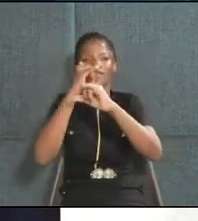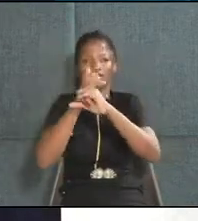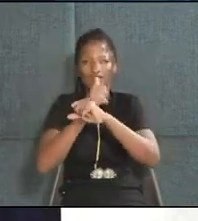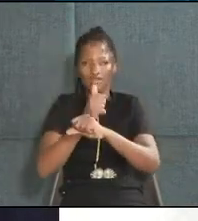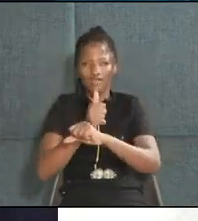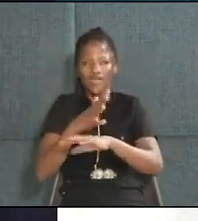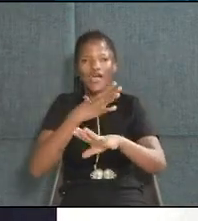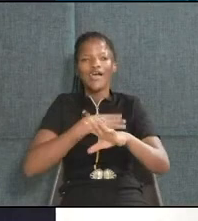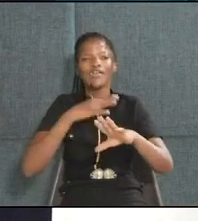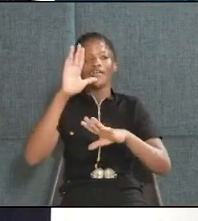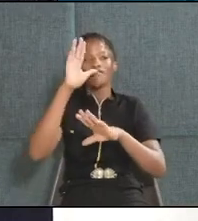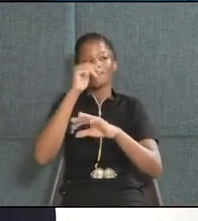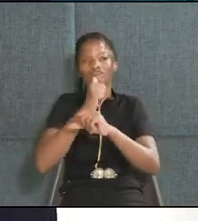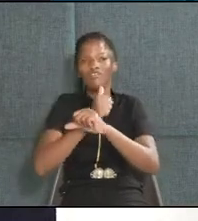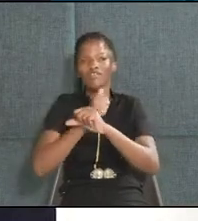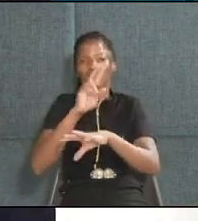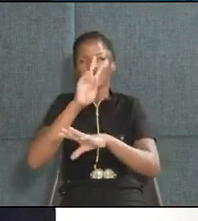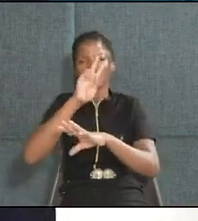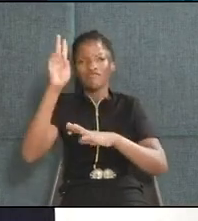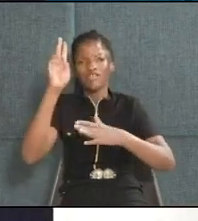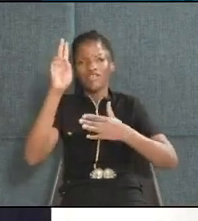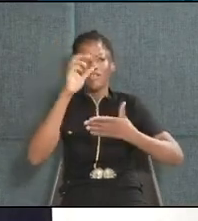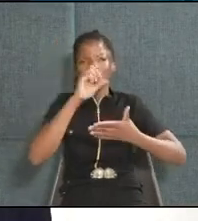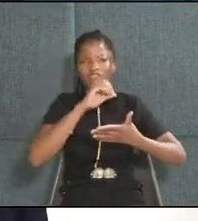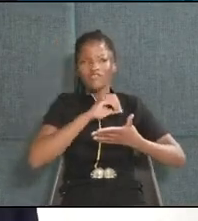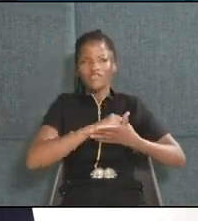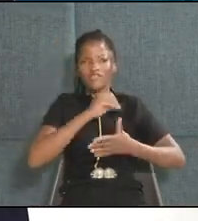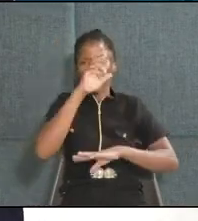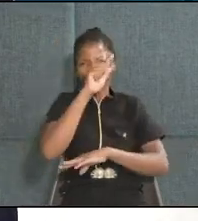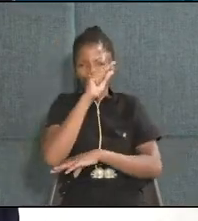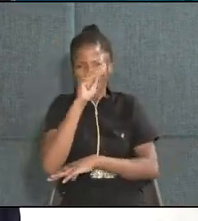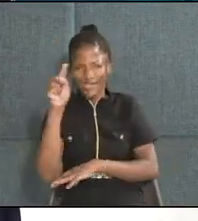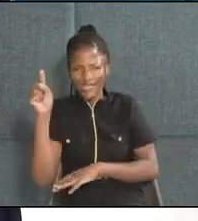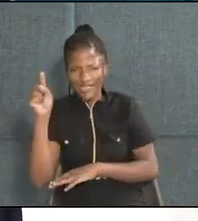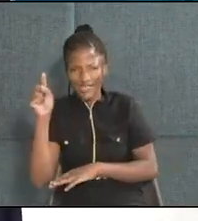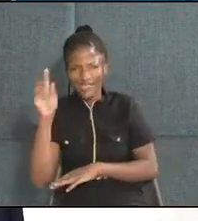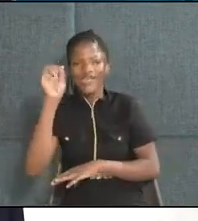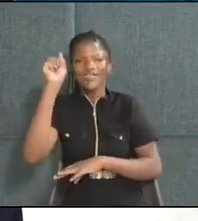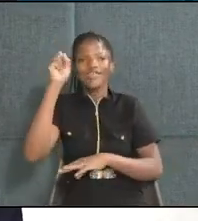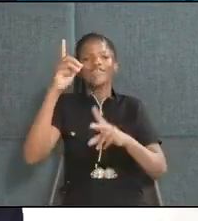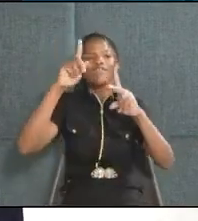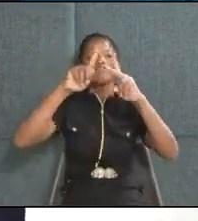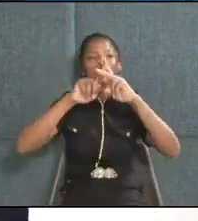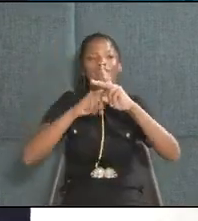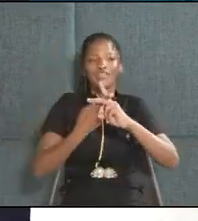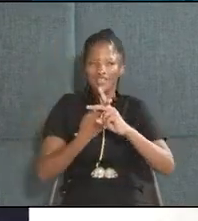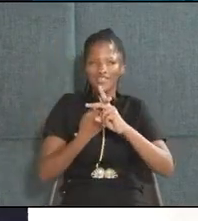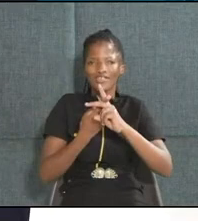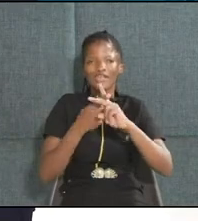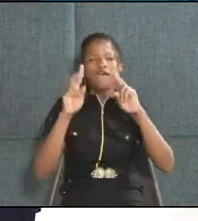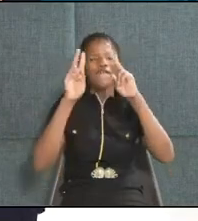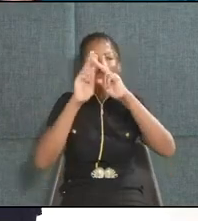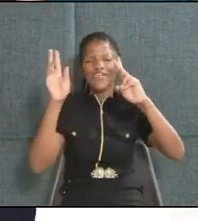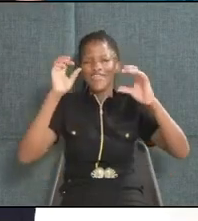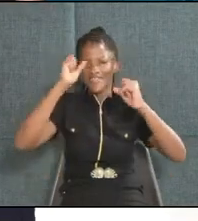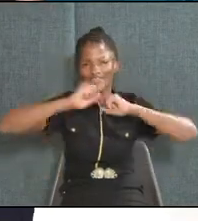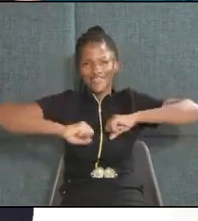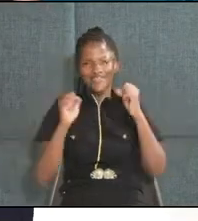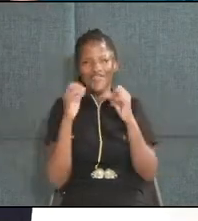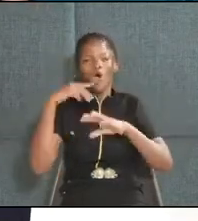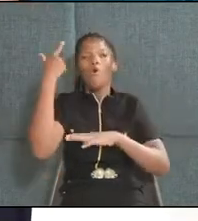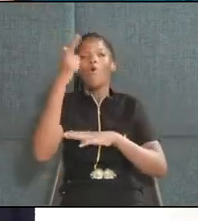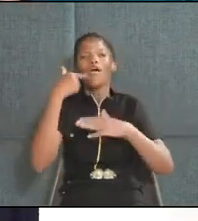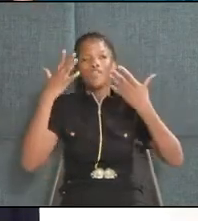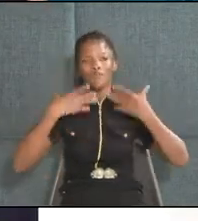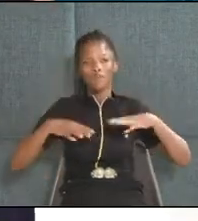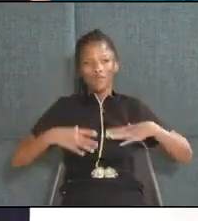the altar, he saw souls of dash. Yo, that was beginning to get really interesting. Who are the people